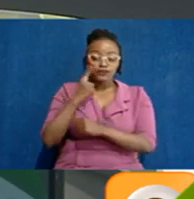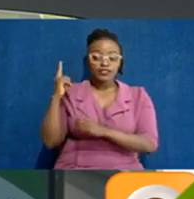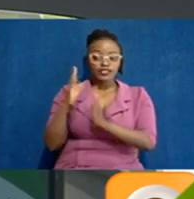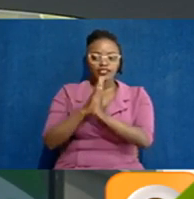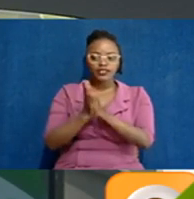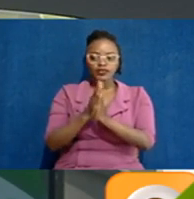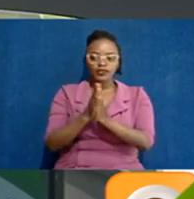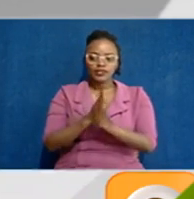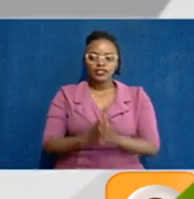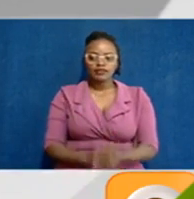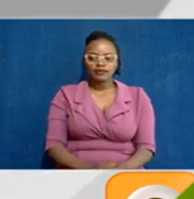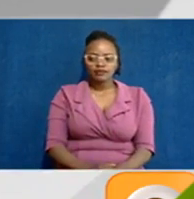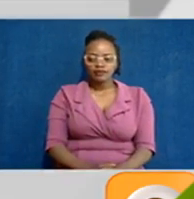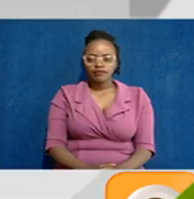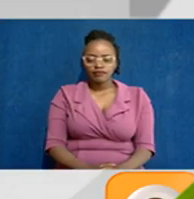reports.